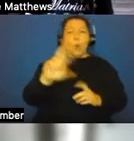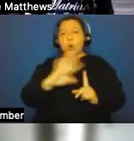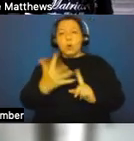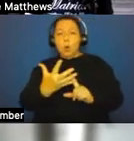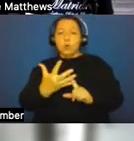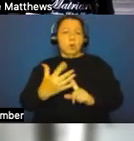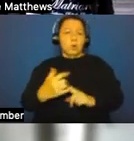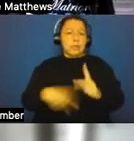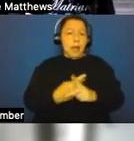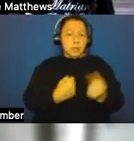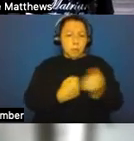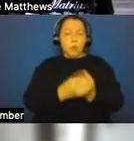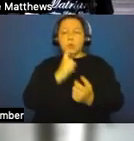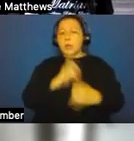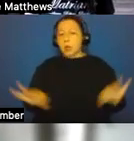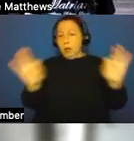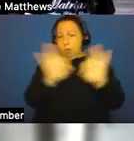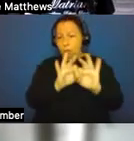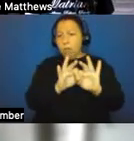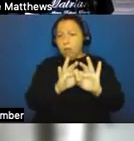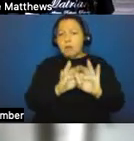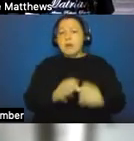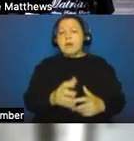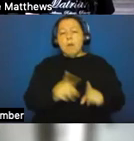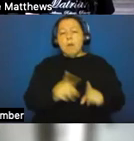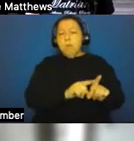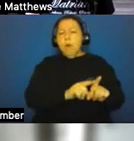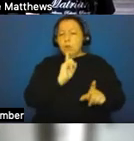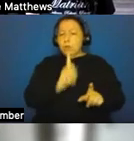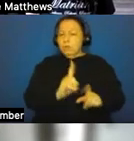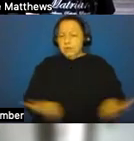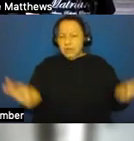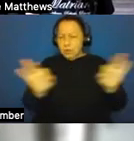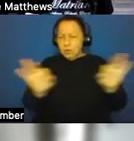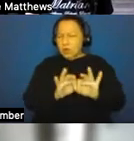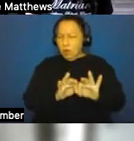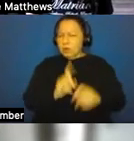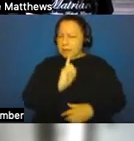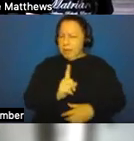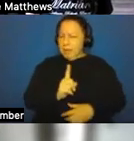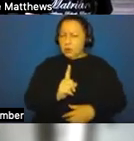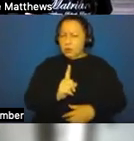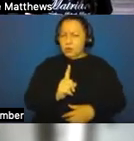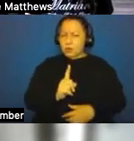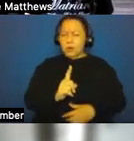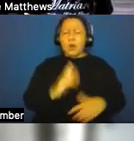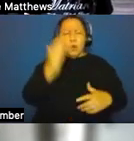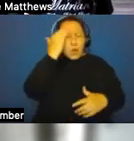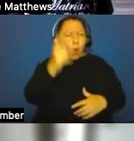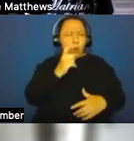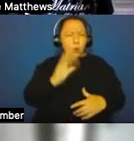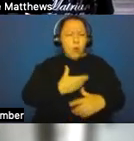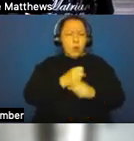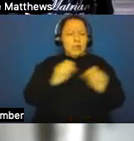critical. And I think it's also vitally critical to make sure that we know who our safe